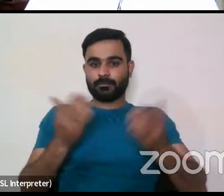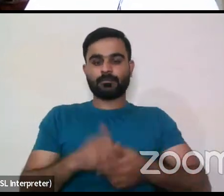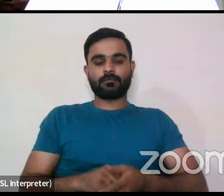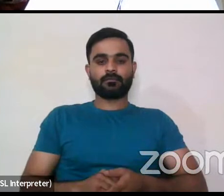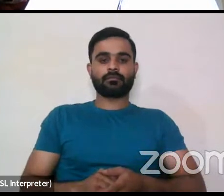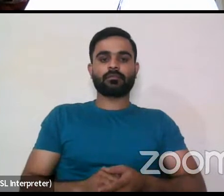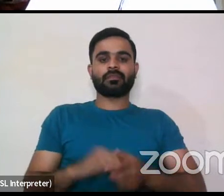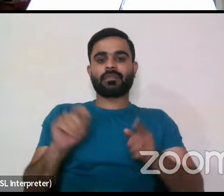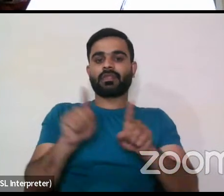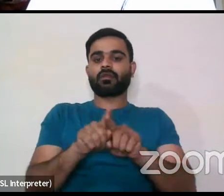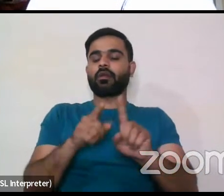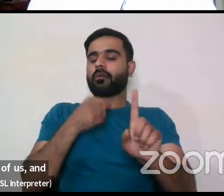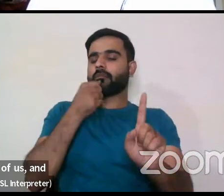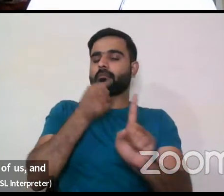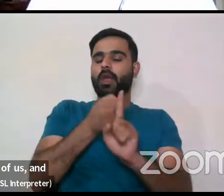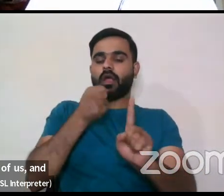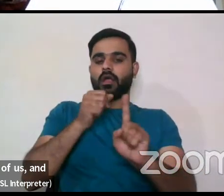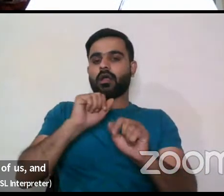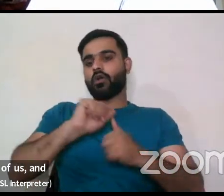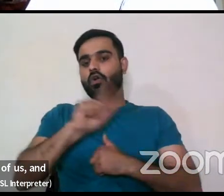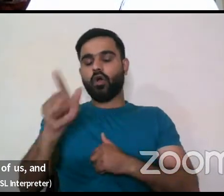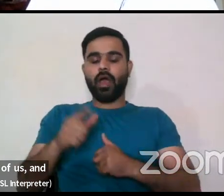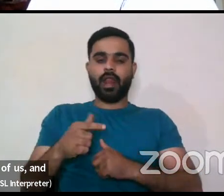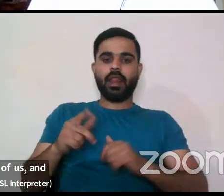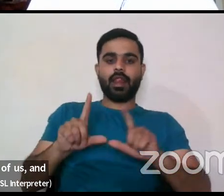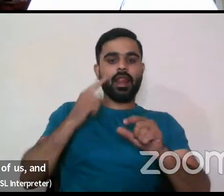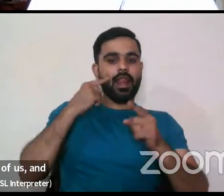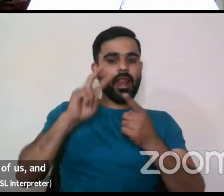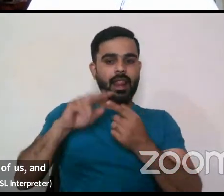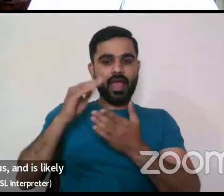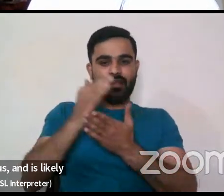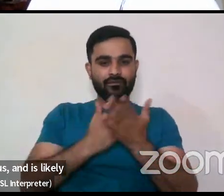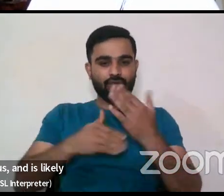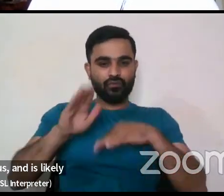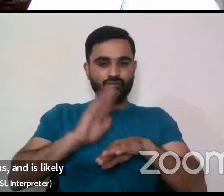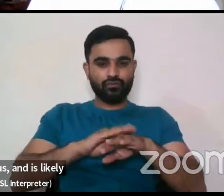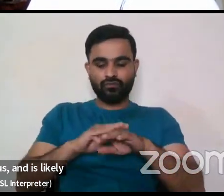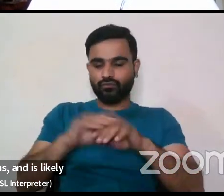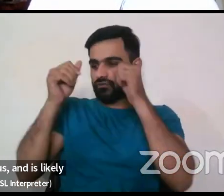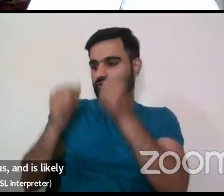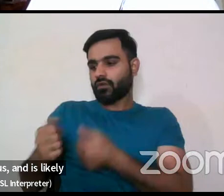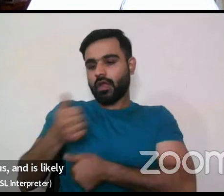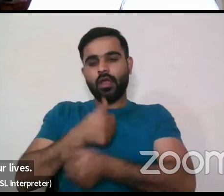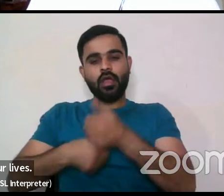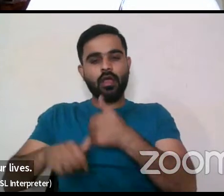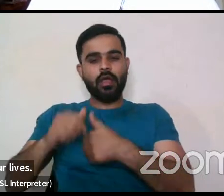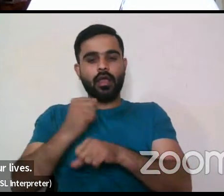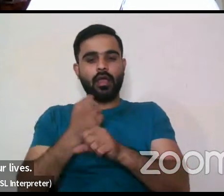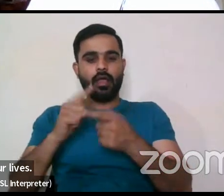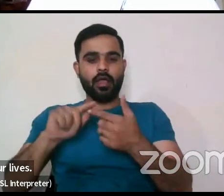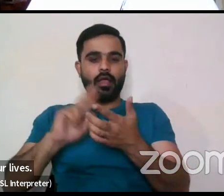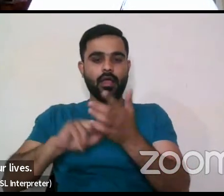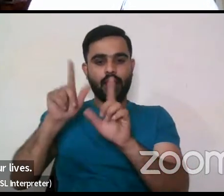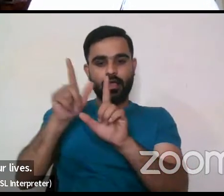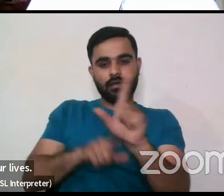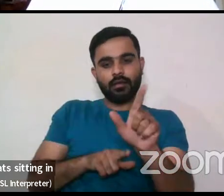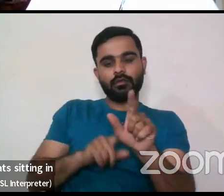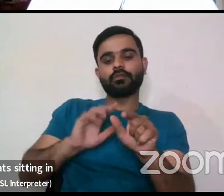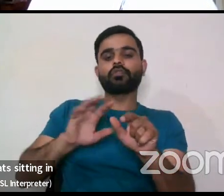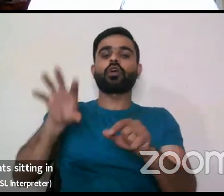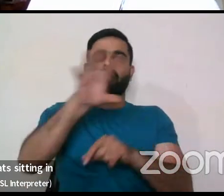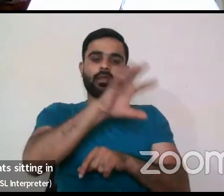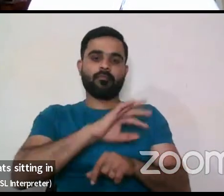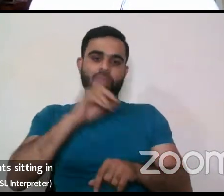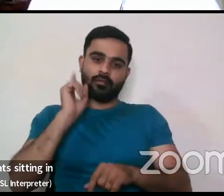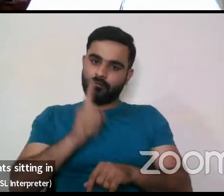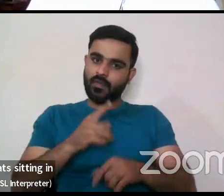is likely to have an impact on all our lives, not just some technical technocrats sitting in competition agencies in the capitals of our countries, but something that